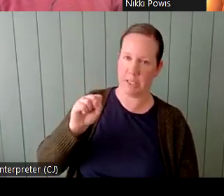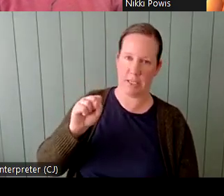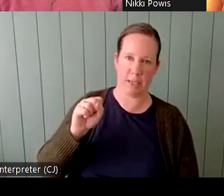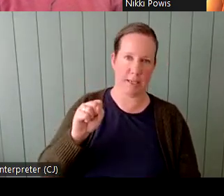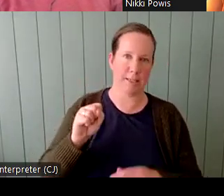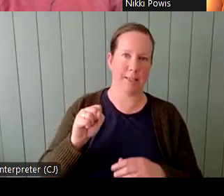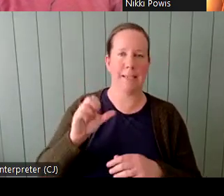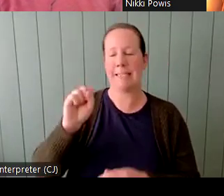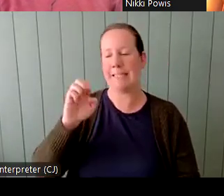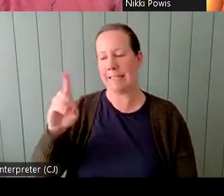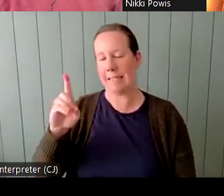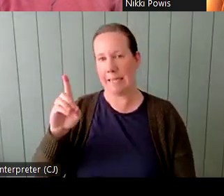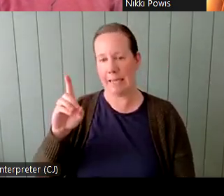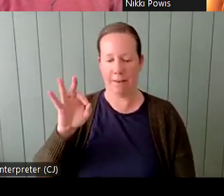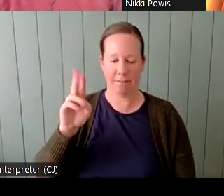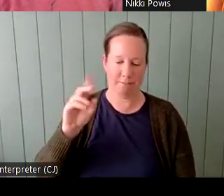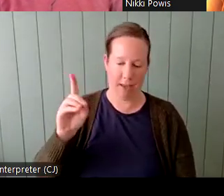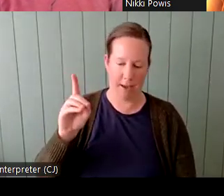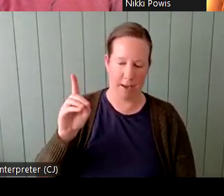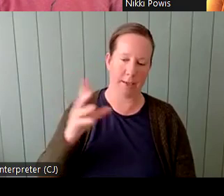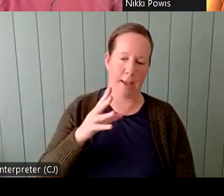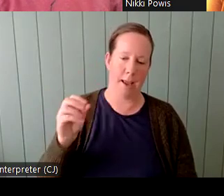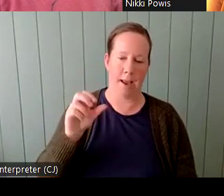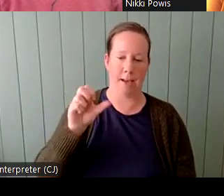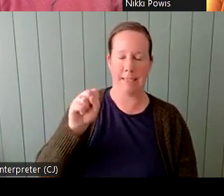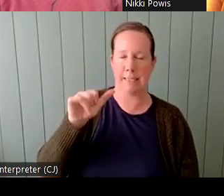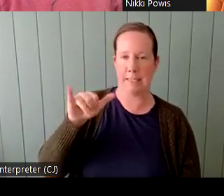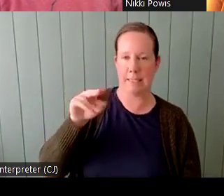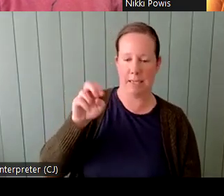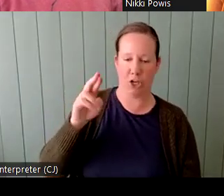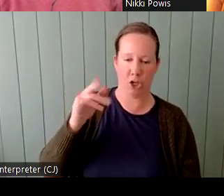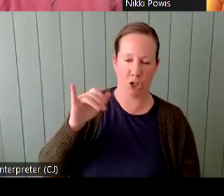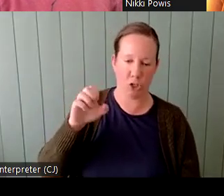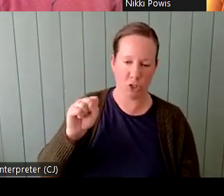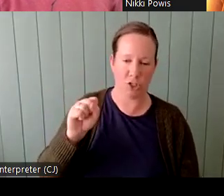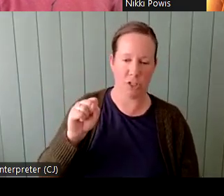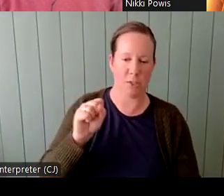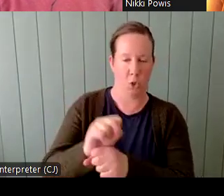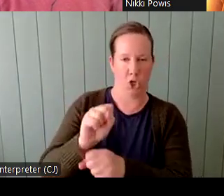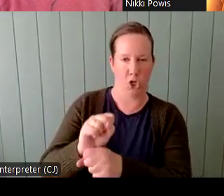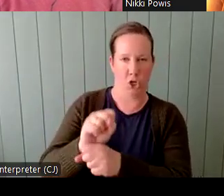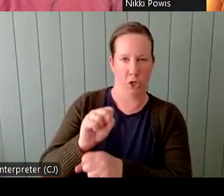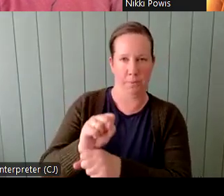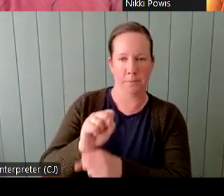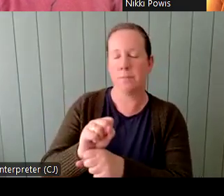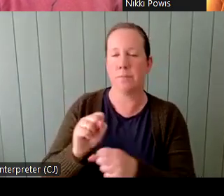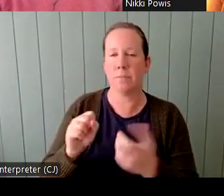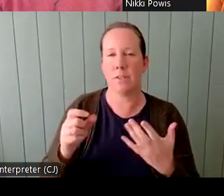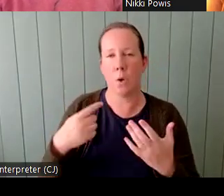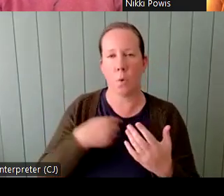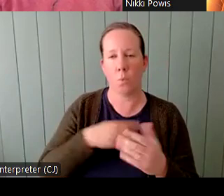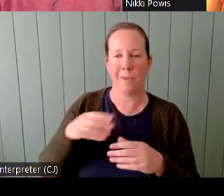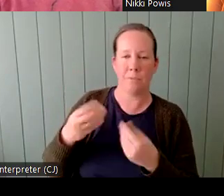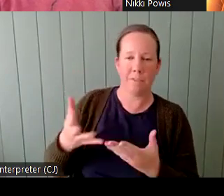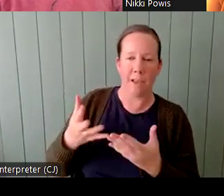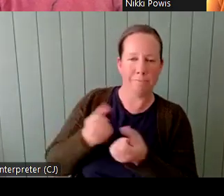is an well, we're building an ecosystem, I can say, providing accelerator services for small business owners, and